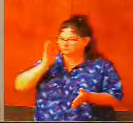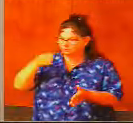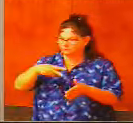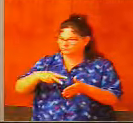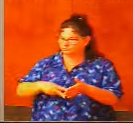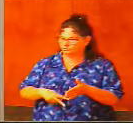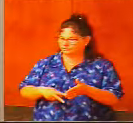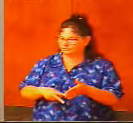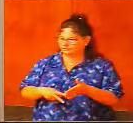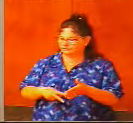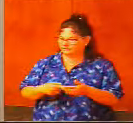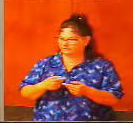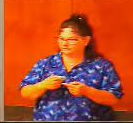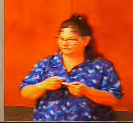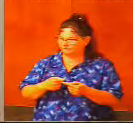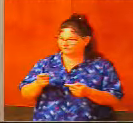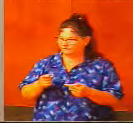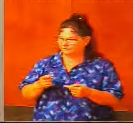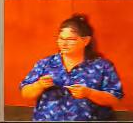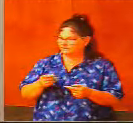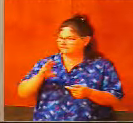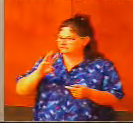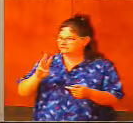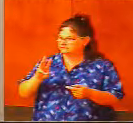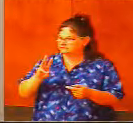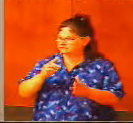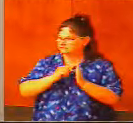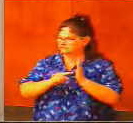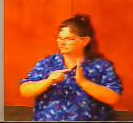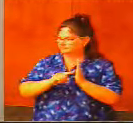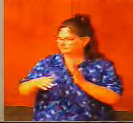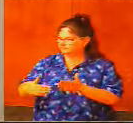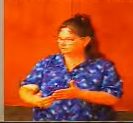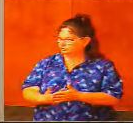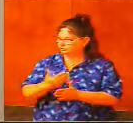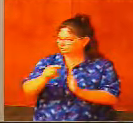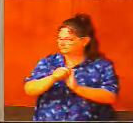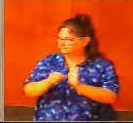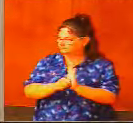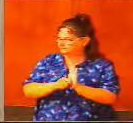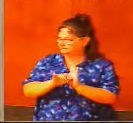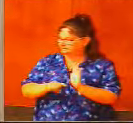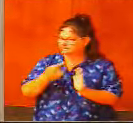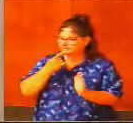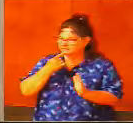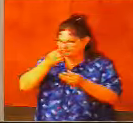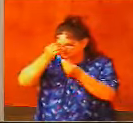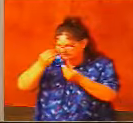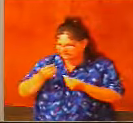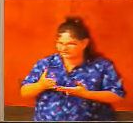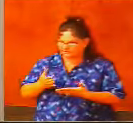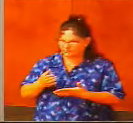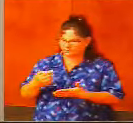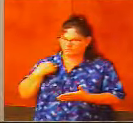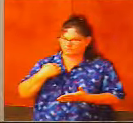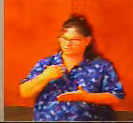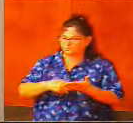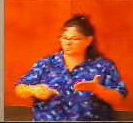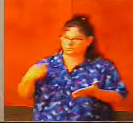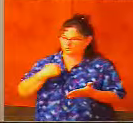read 6 passages from the New Testament that really tell us all that we know about